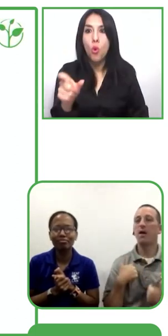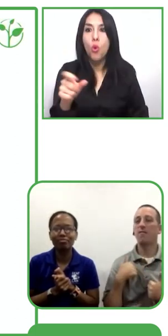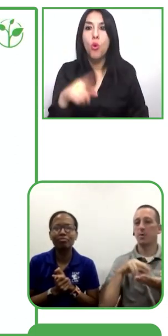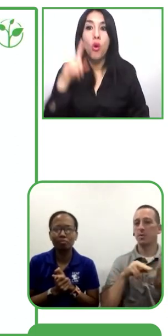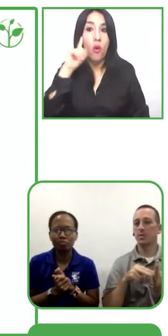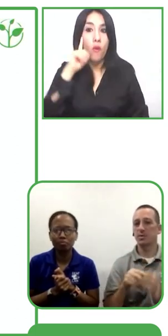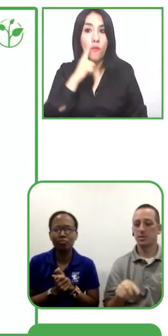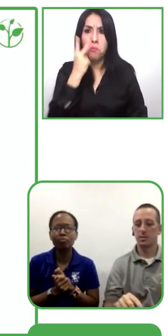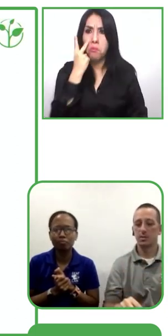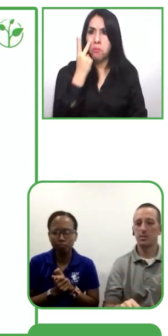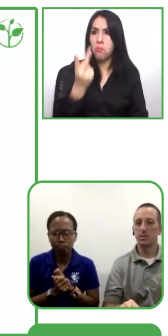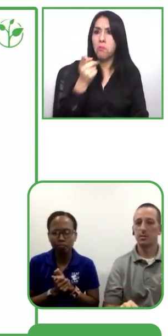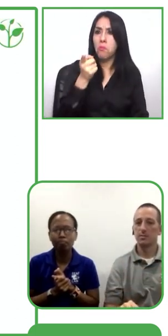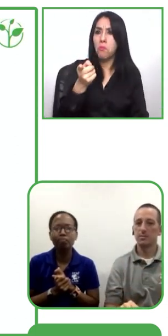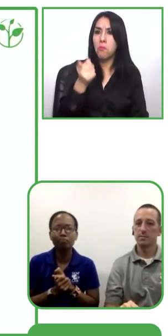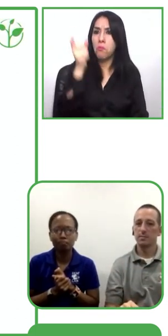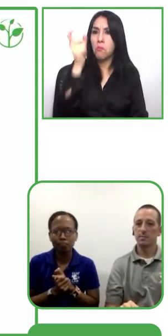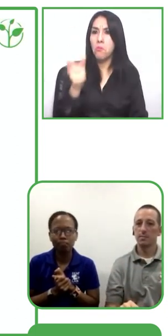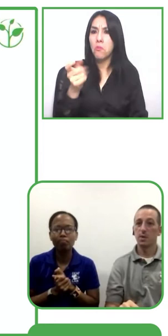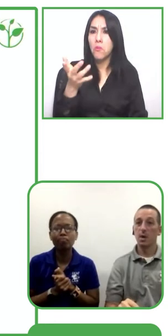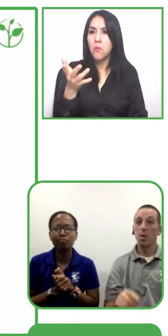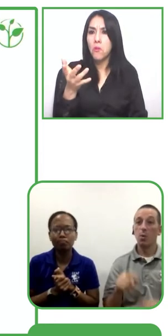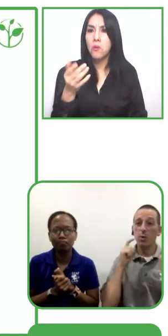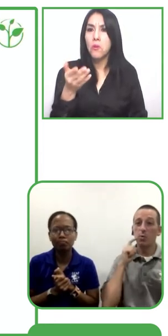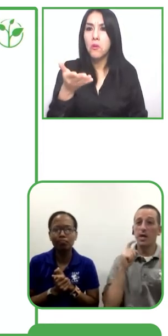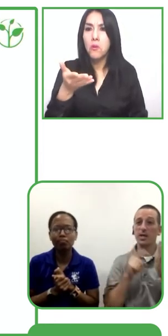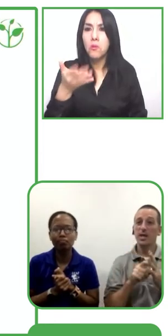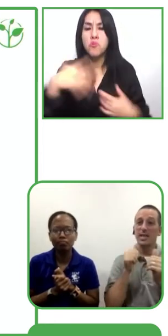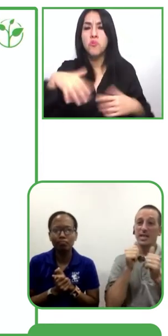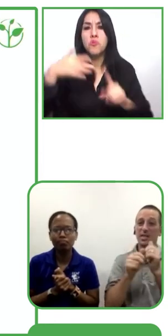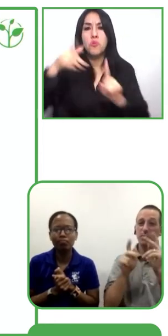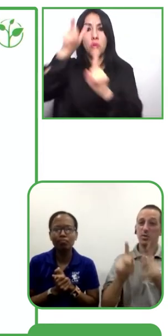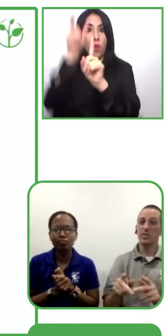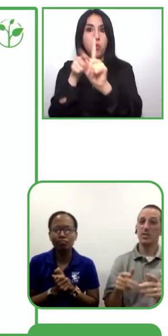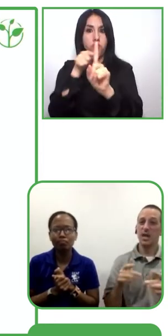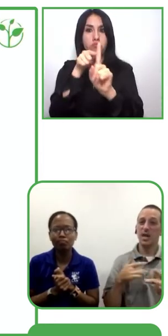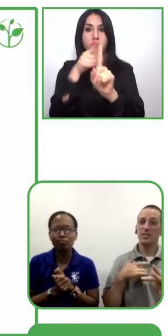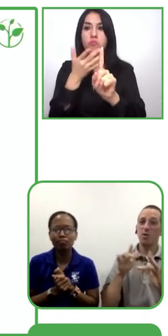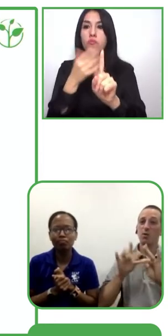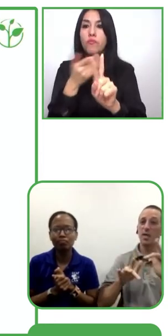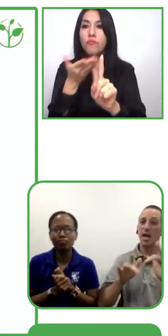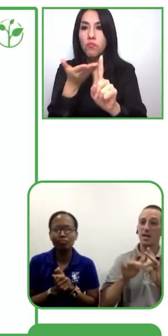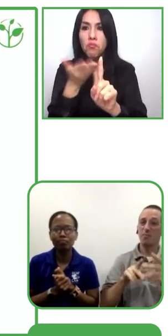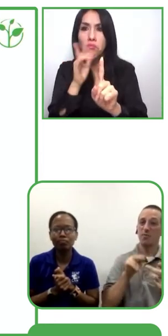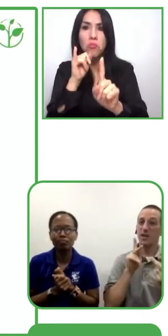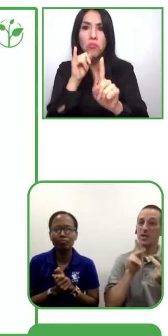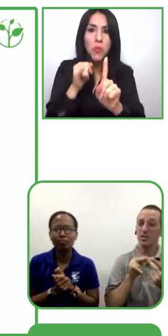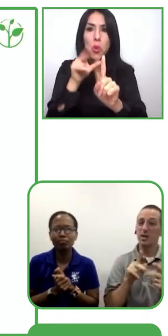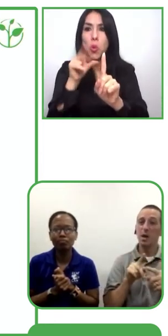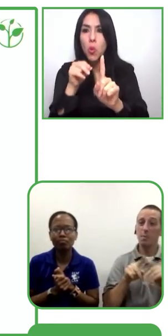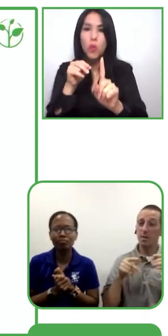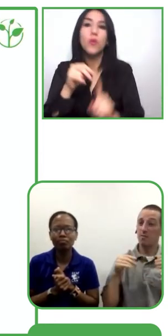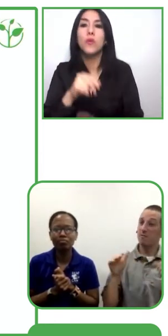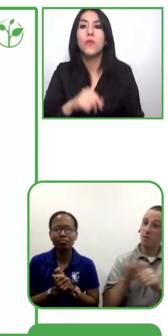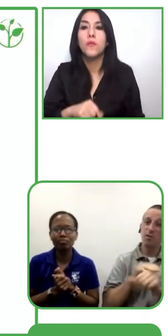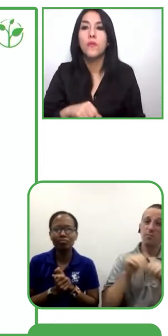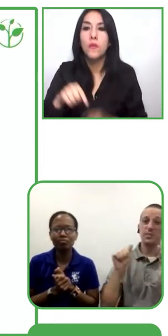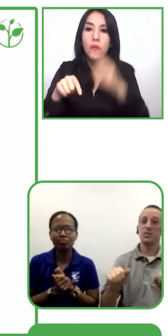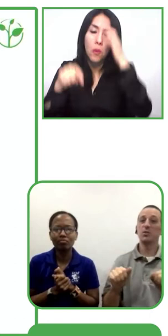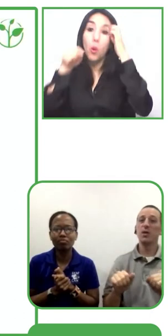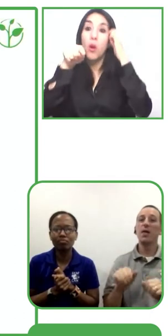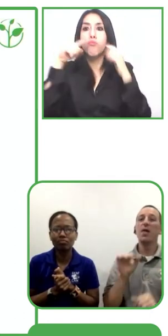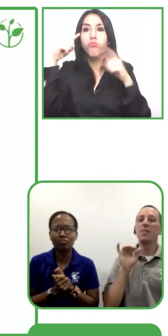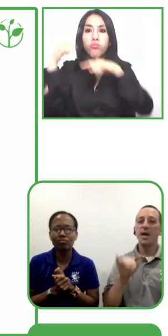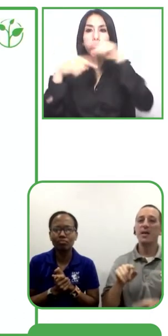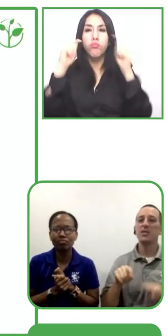When we recognize that each person has their own lack of perfection, but they're full of potential, that is when we'll be able to respect our